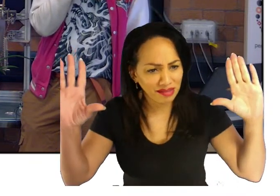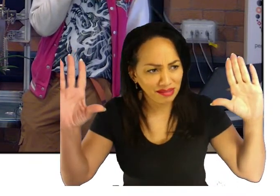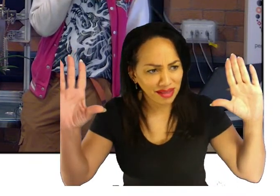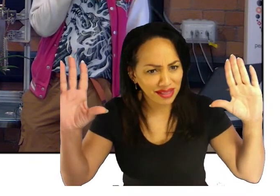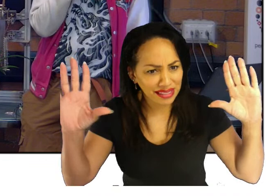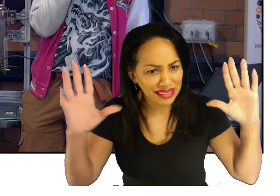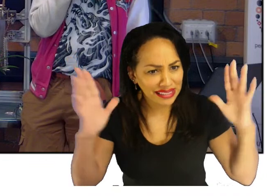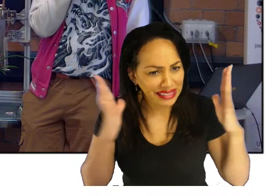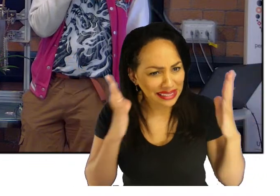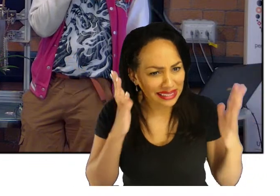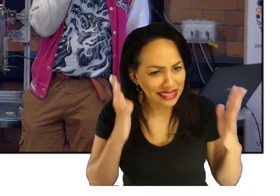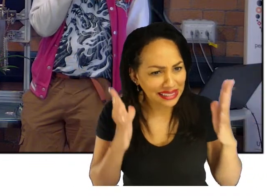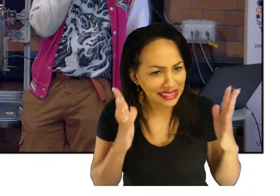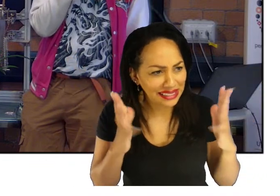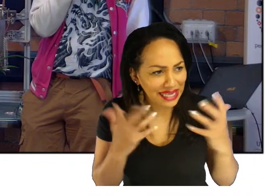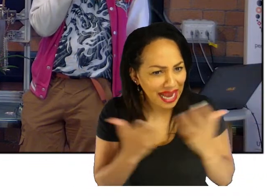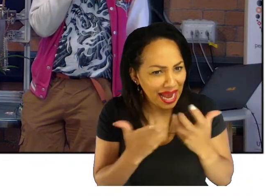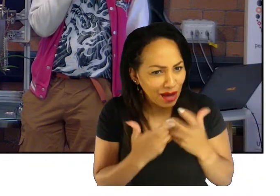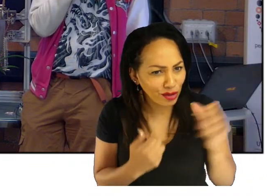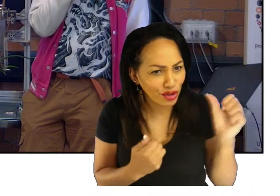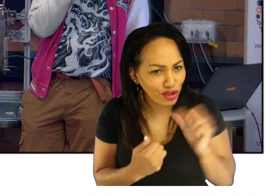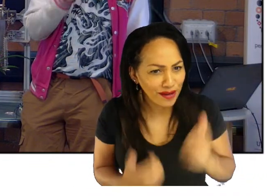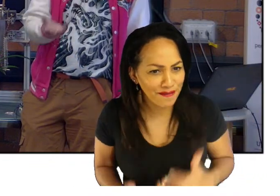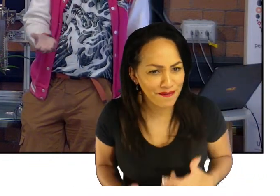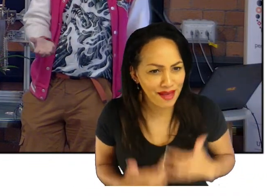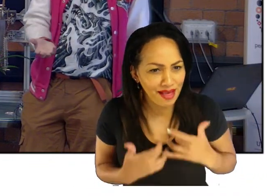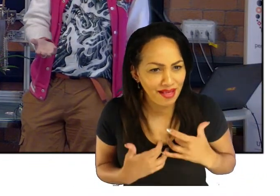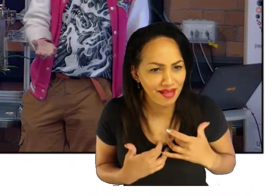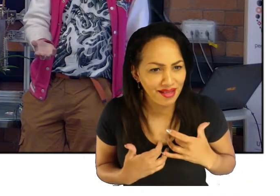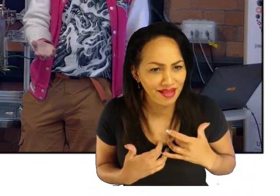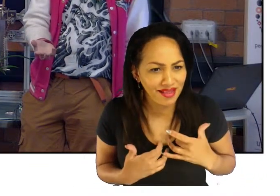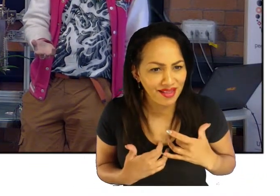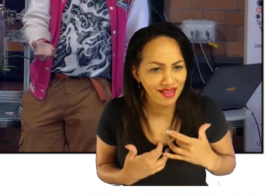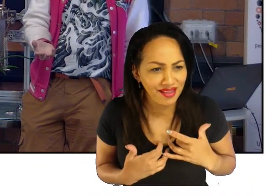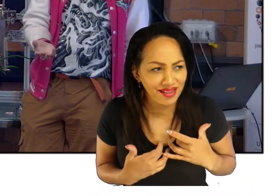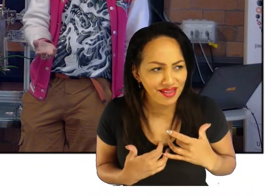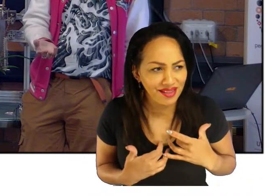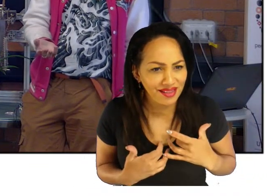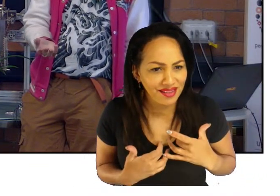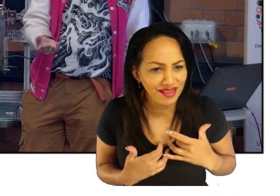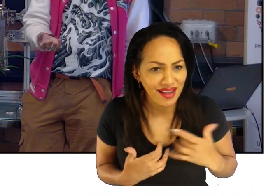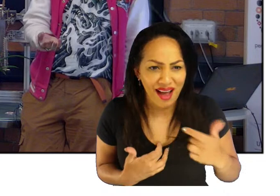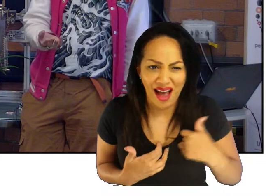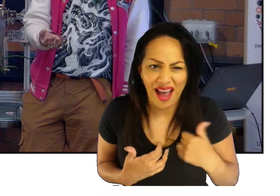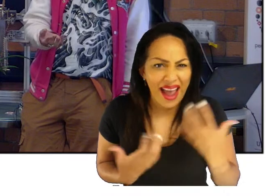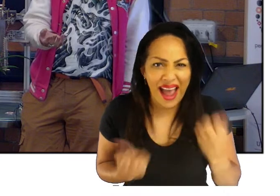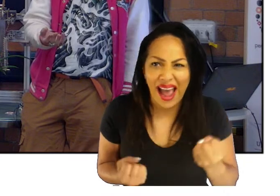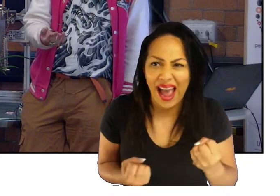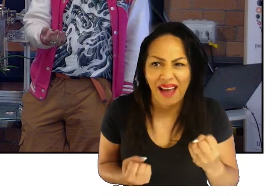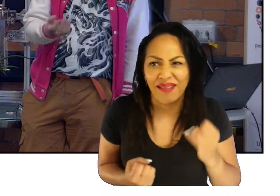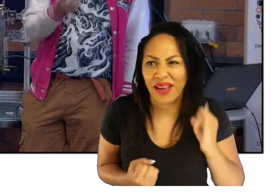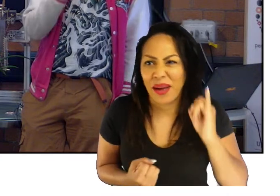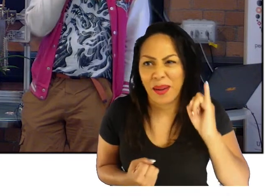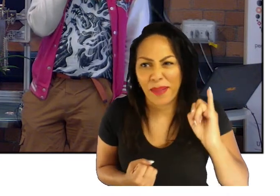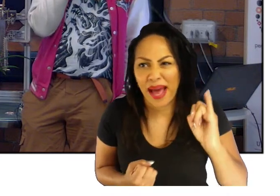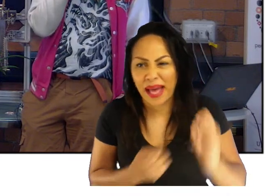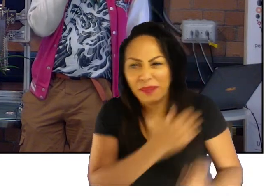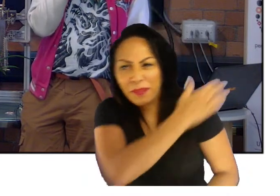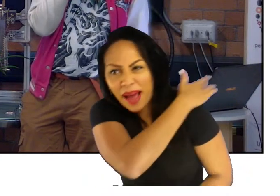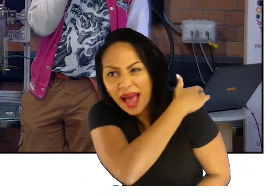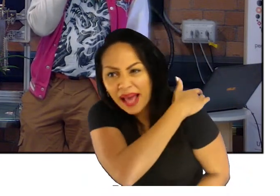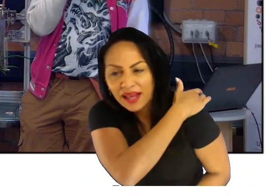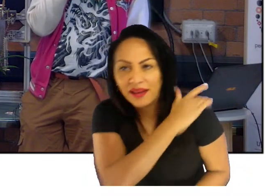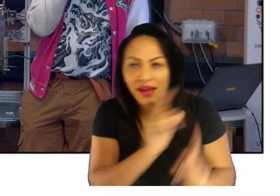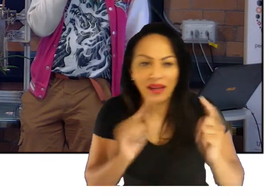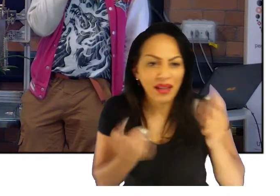as a life, because I've got many back injuries, insomnia, drug problems, everything you could associate with working